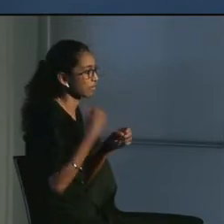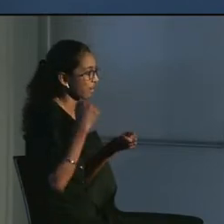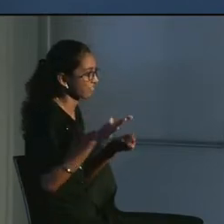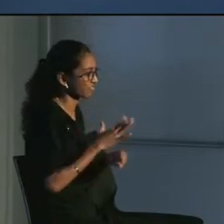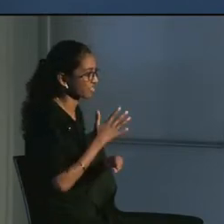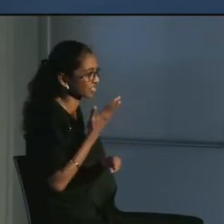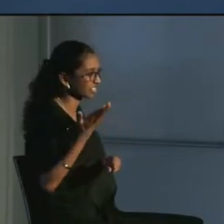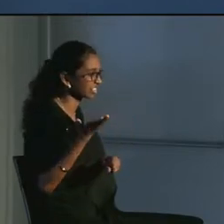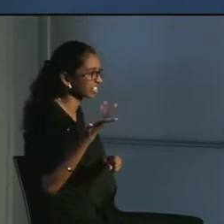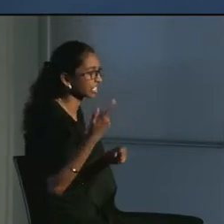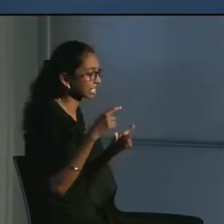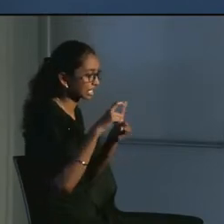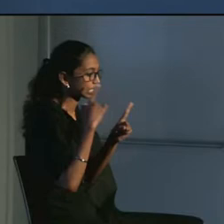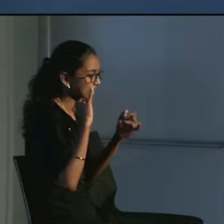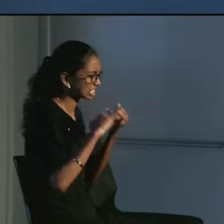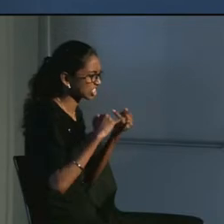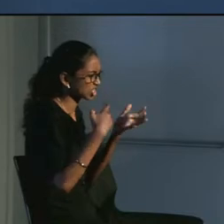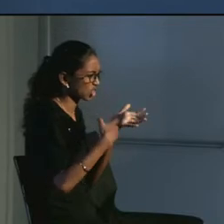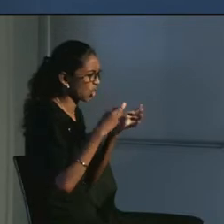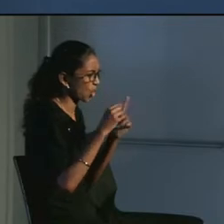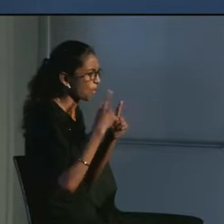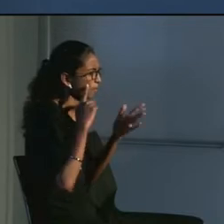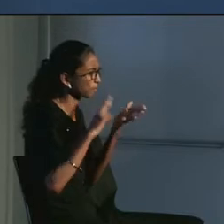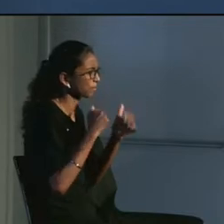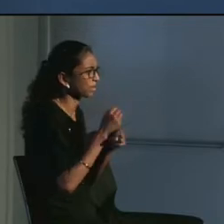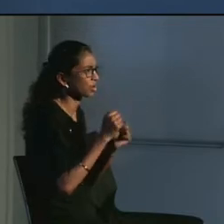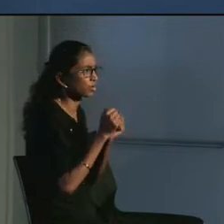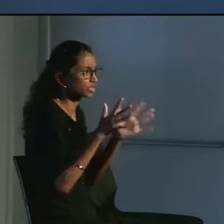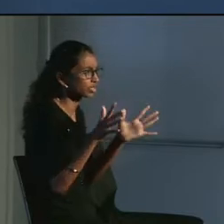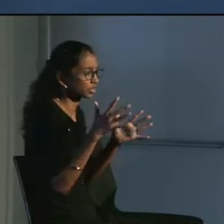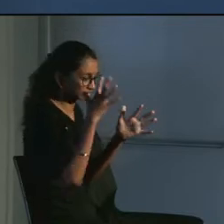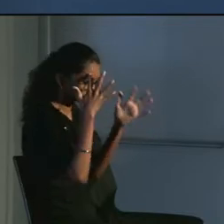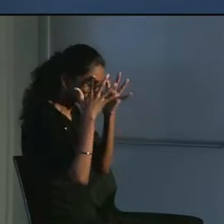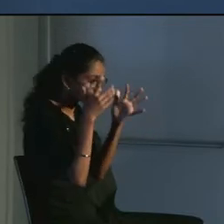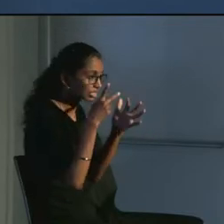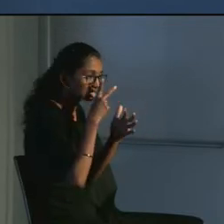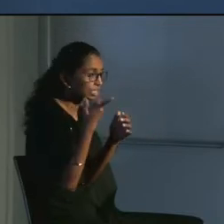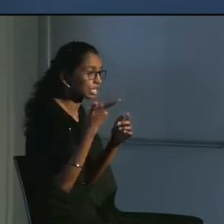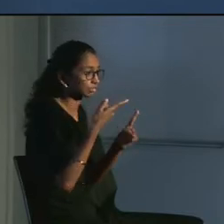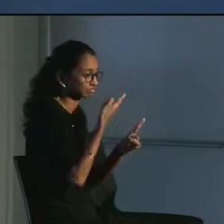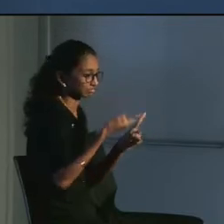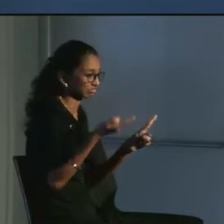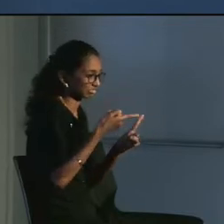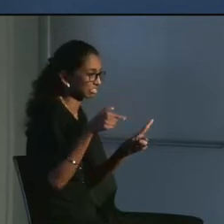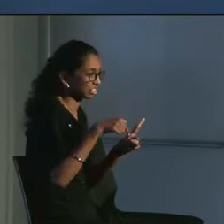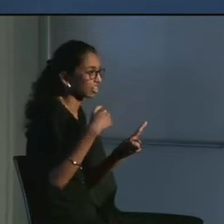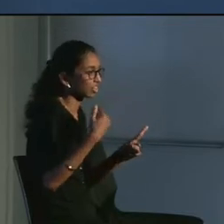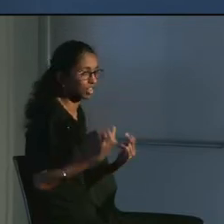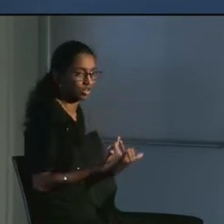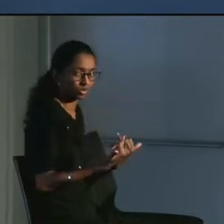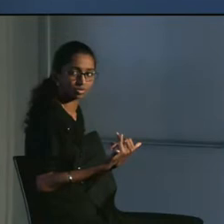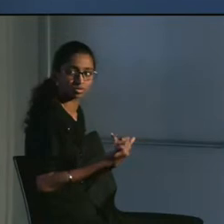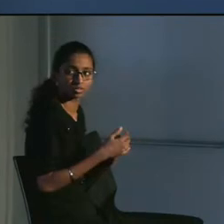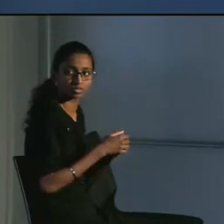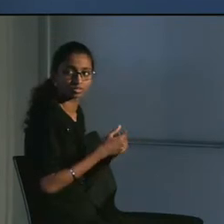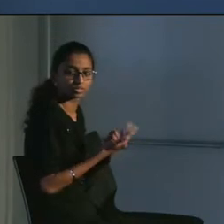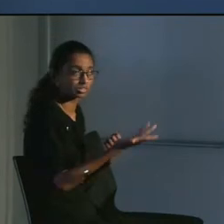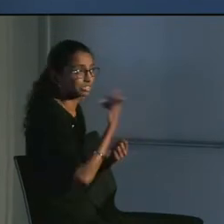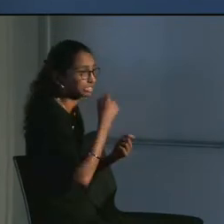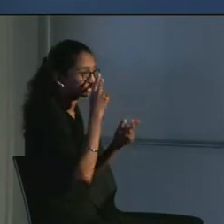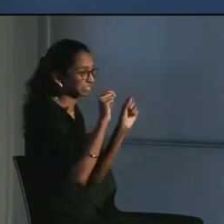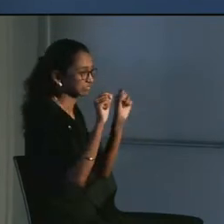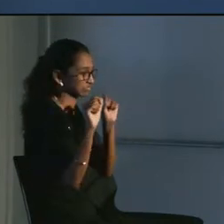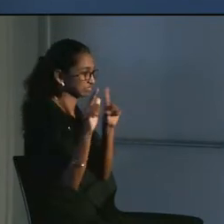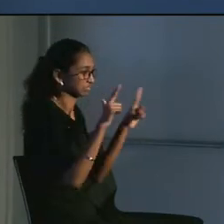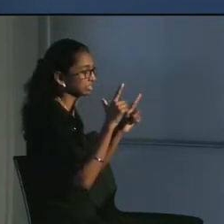where disrobing without consent is an extreme form of violation, which is only now being framed in